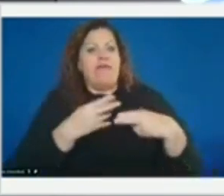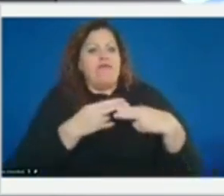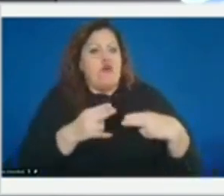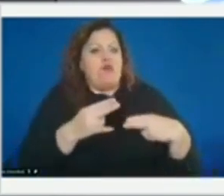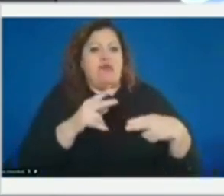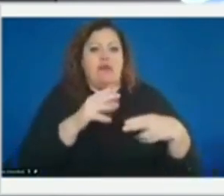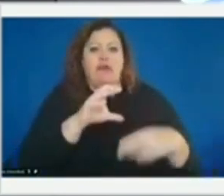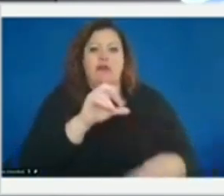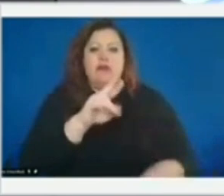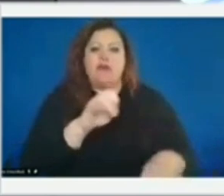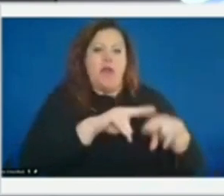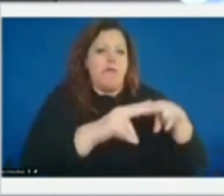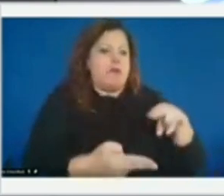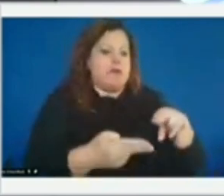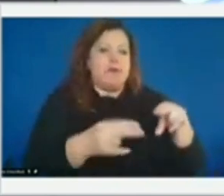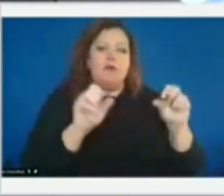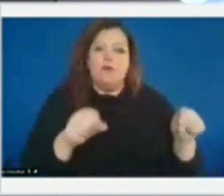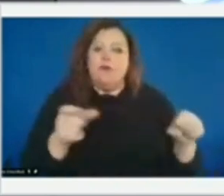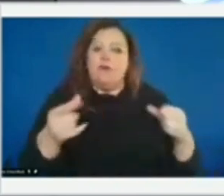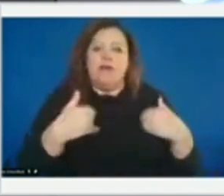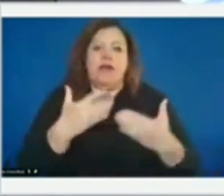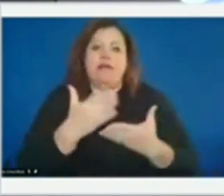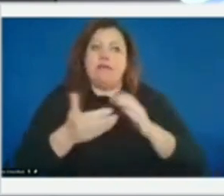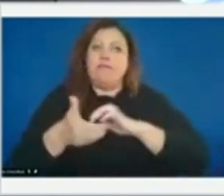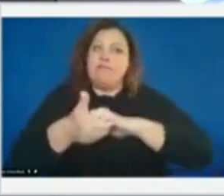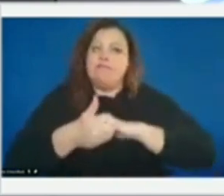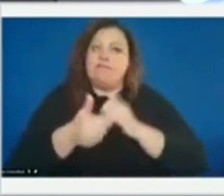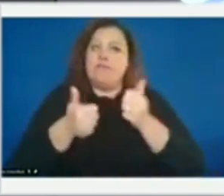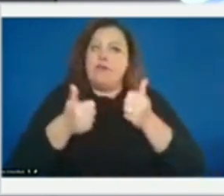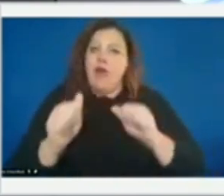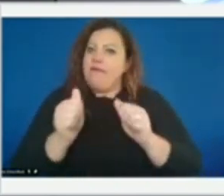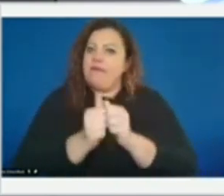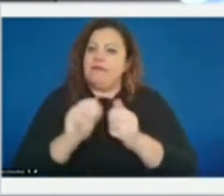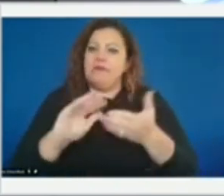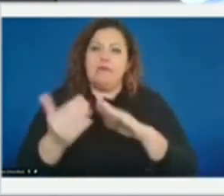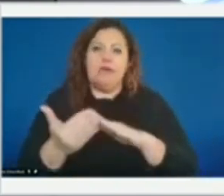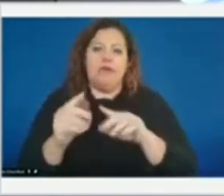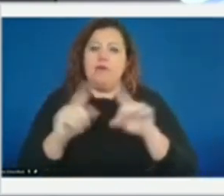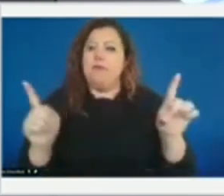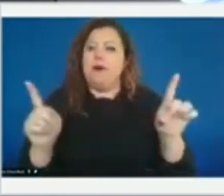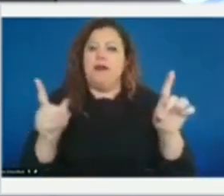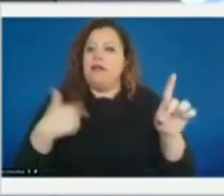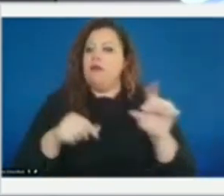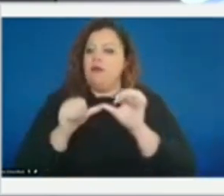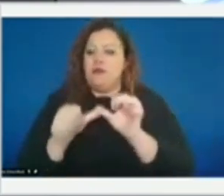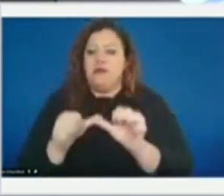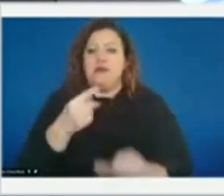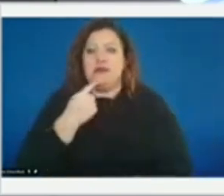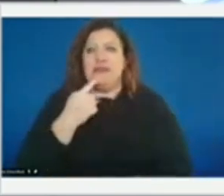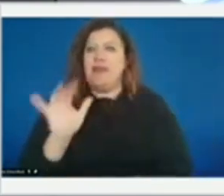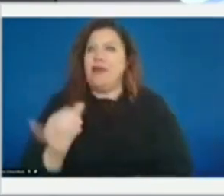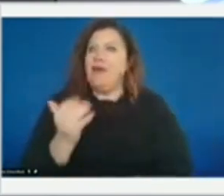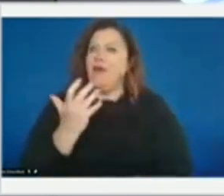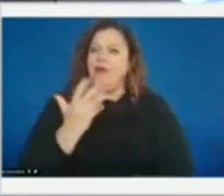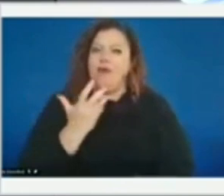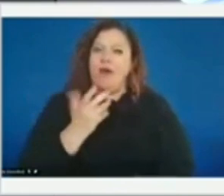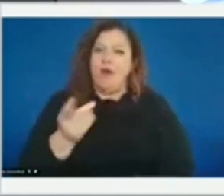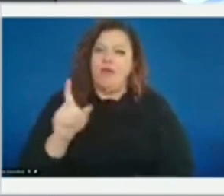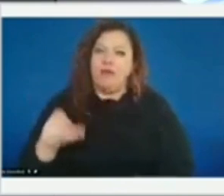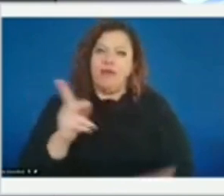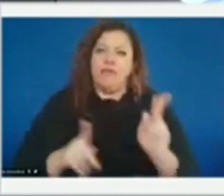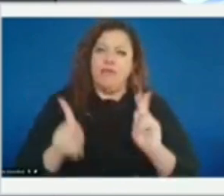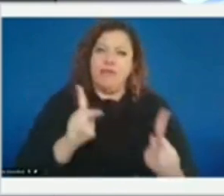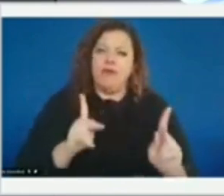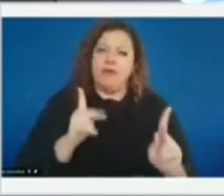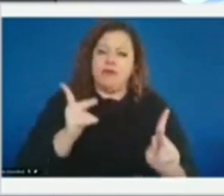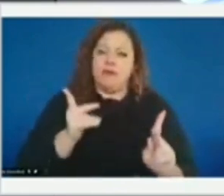could have some collaborative efforts with the community, but we continued to say, gosh, we just need people to kind of be